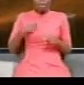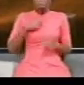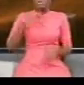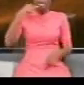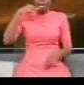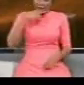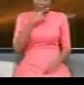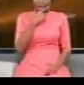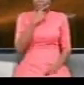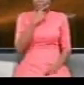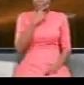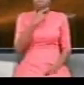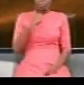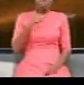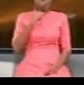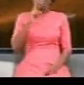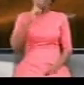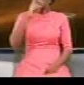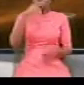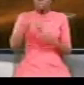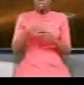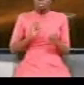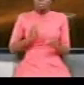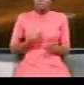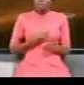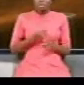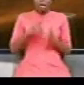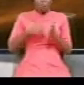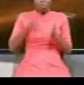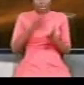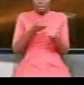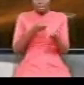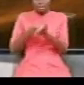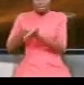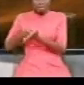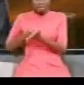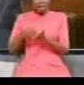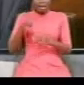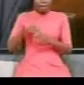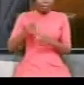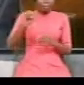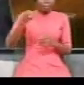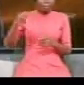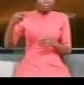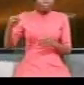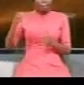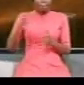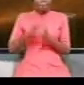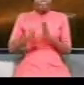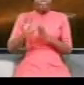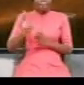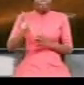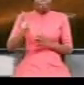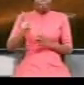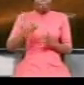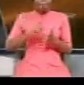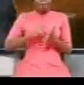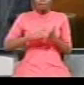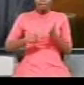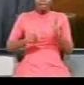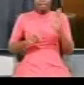lie, no truth in us. What are they? Ephesians chapter 4, verse